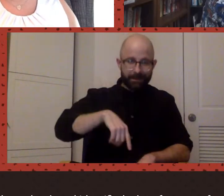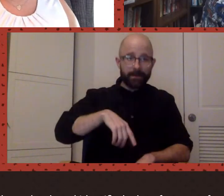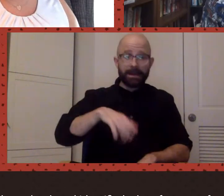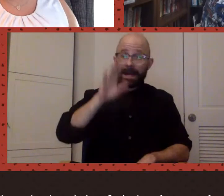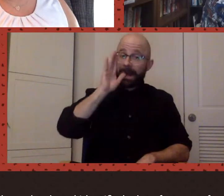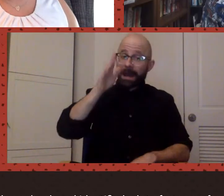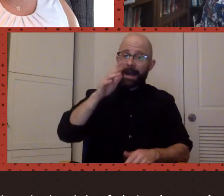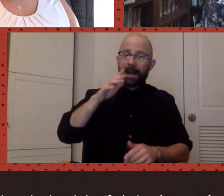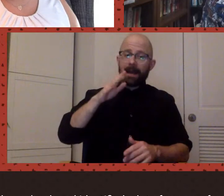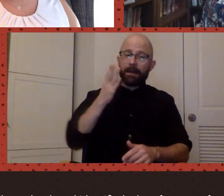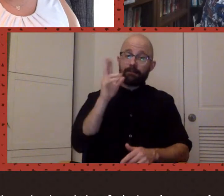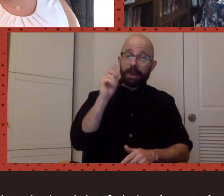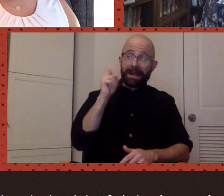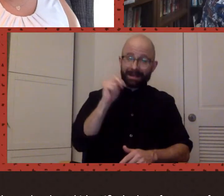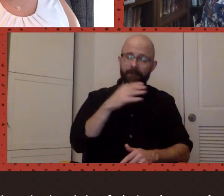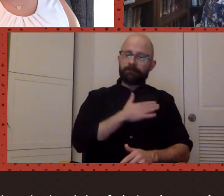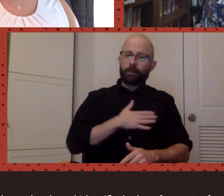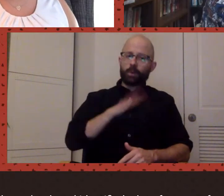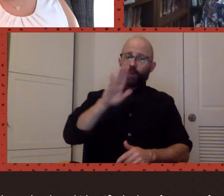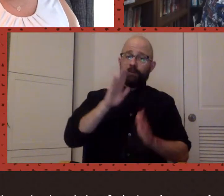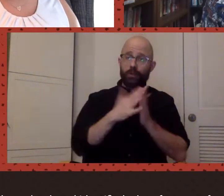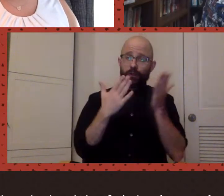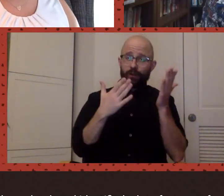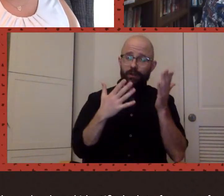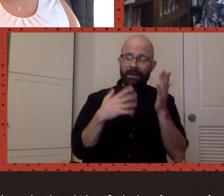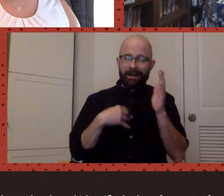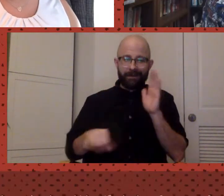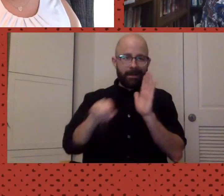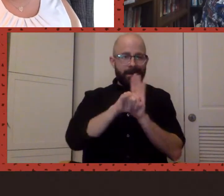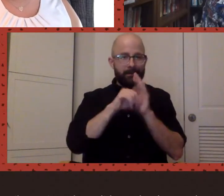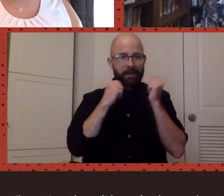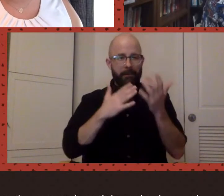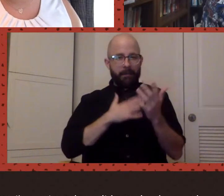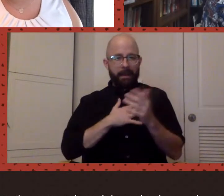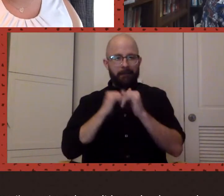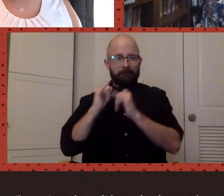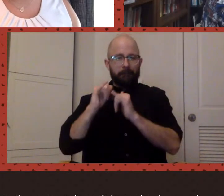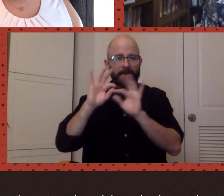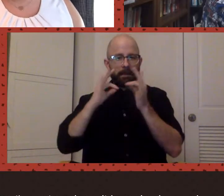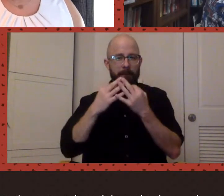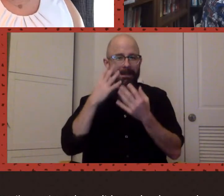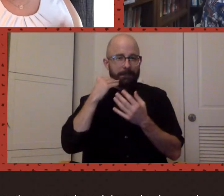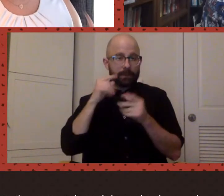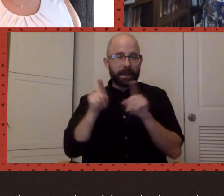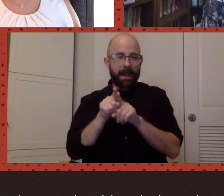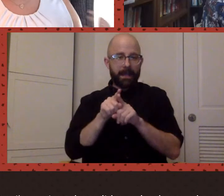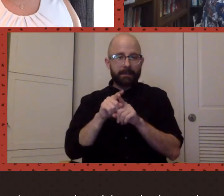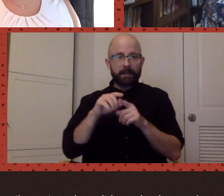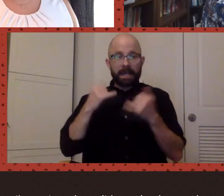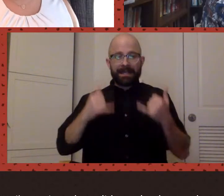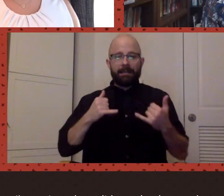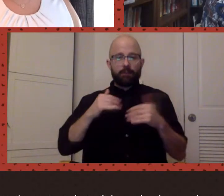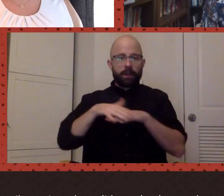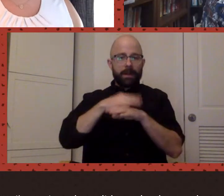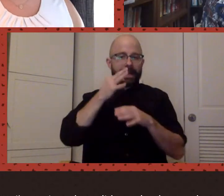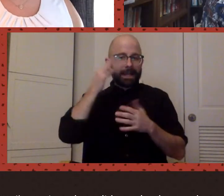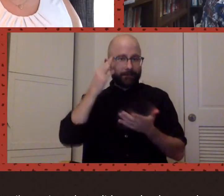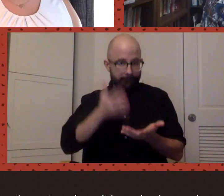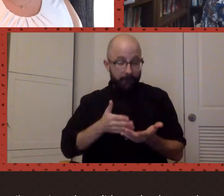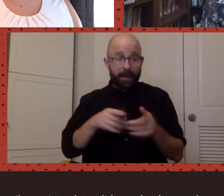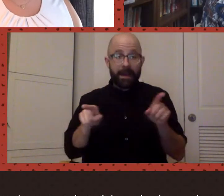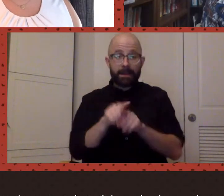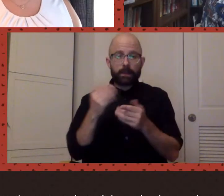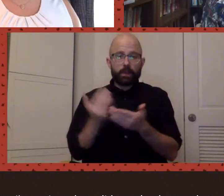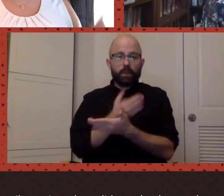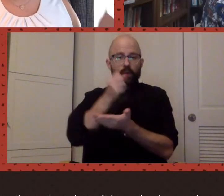and identified a lot of my own family's experiences as contemporary natives. As a new social worker,